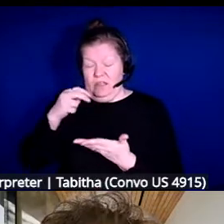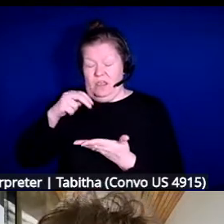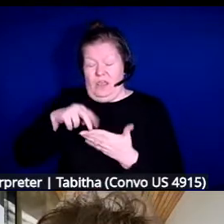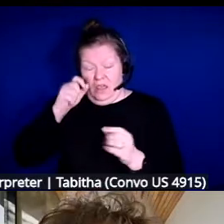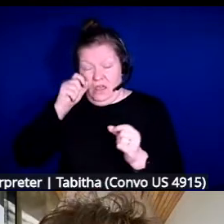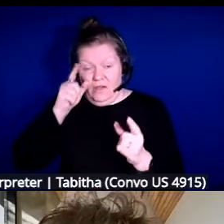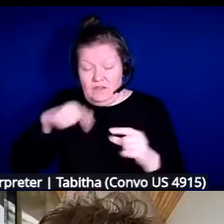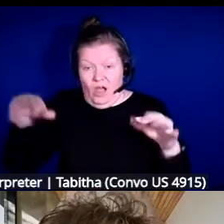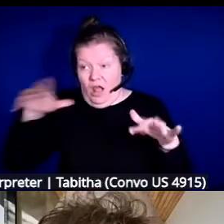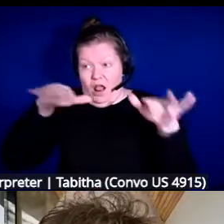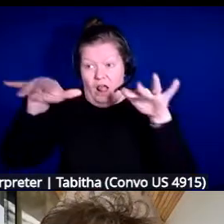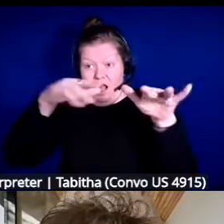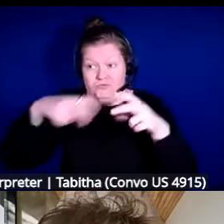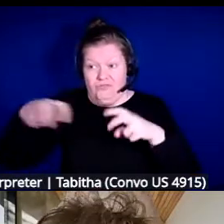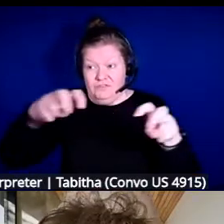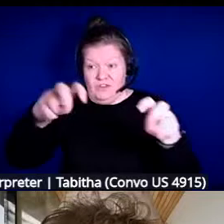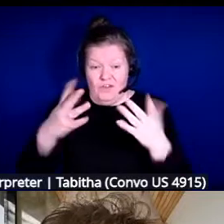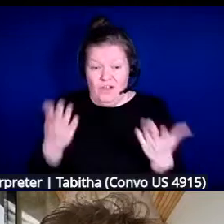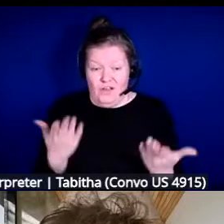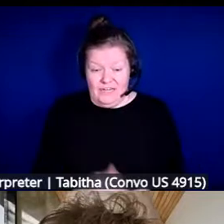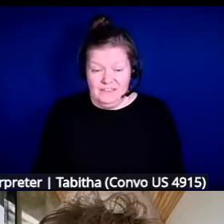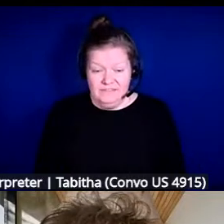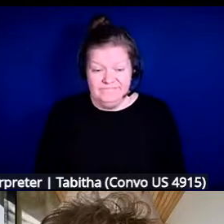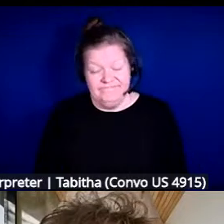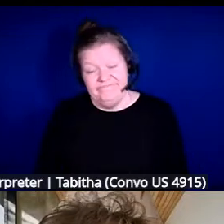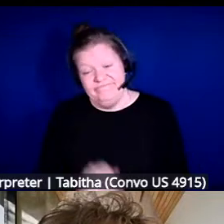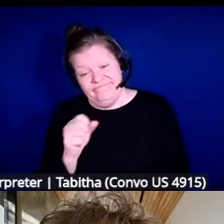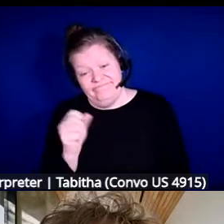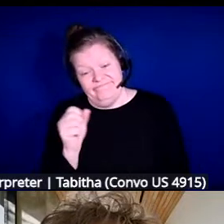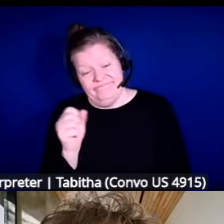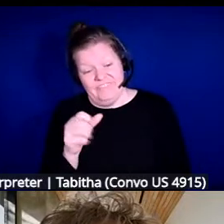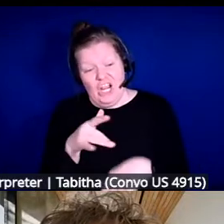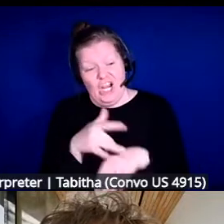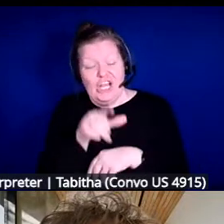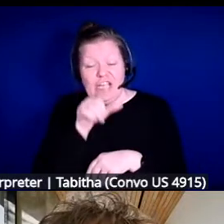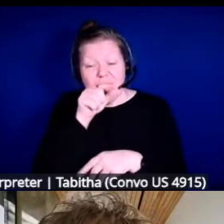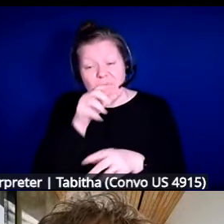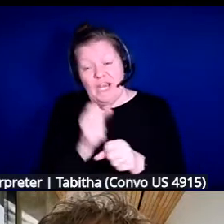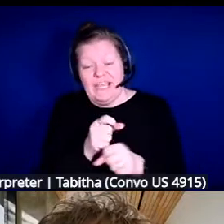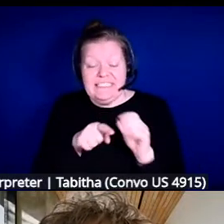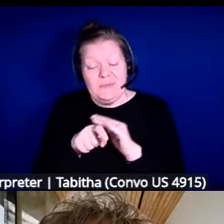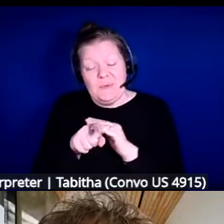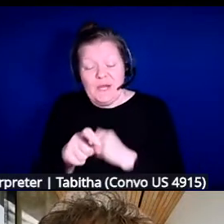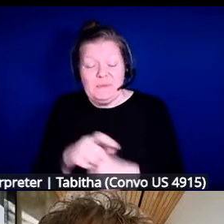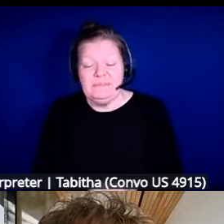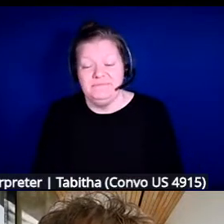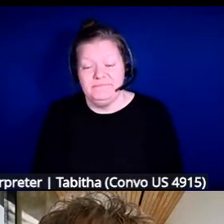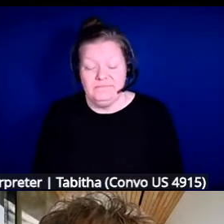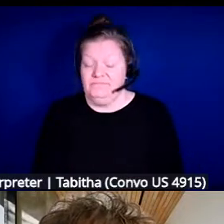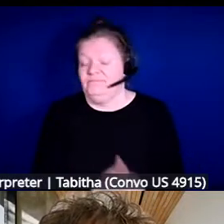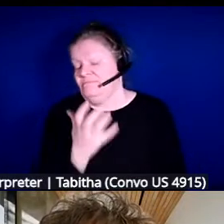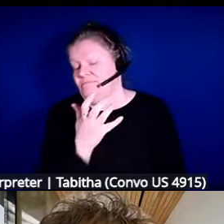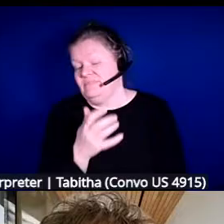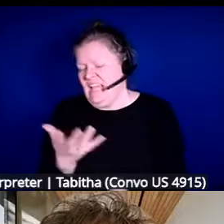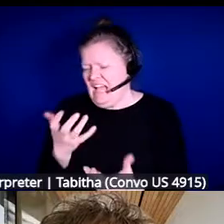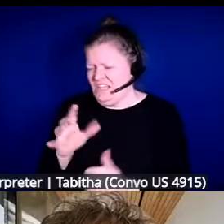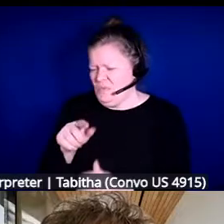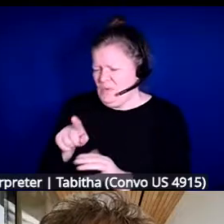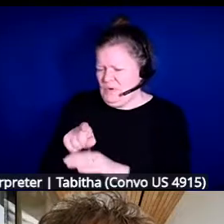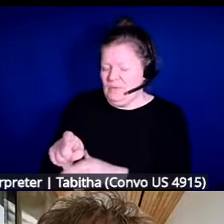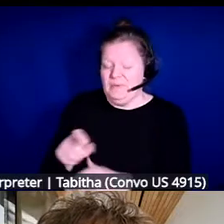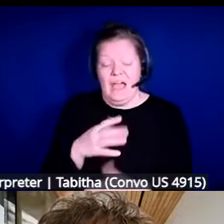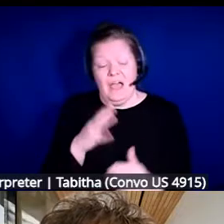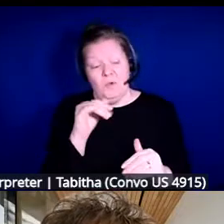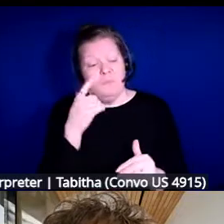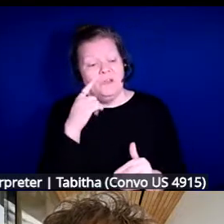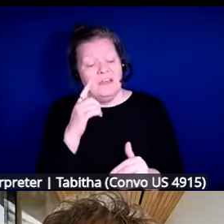all over the place now. Yeah, the early bird gets the worm. Ooh, I don't want the worm. I'm The worm hoping for tastes like